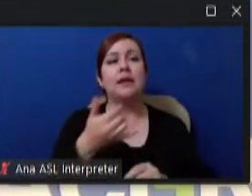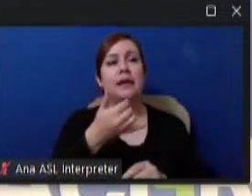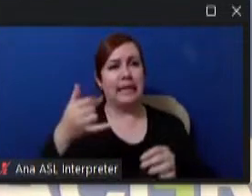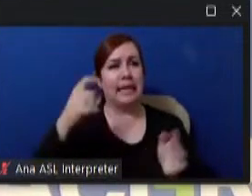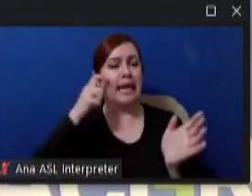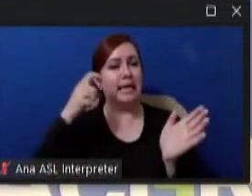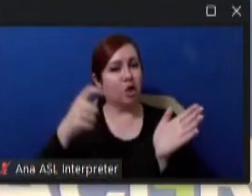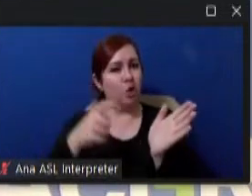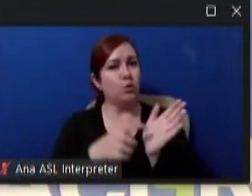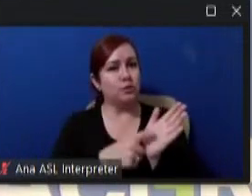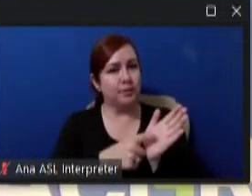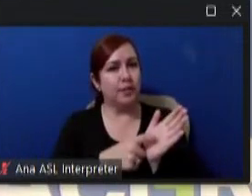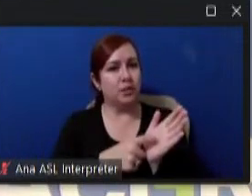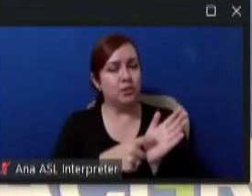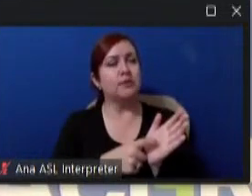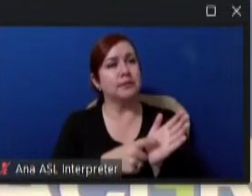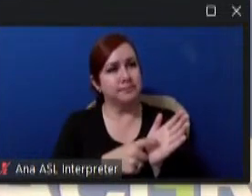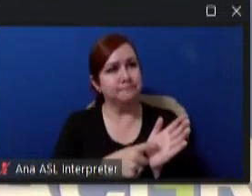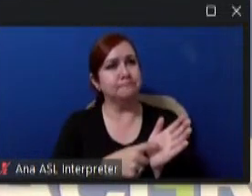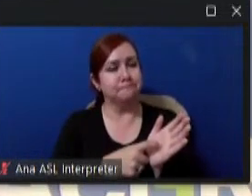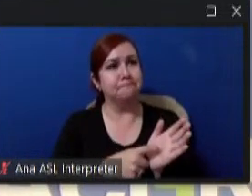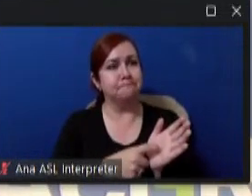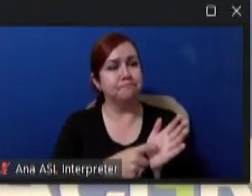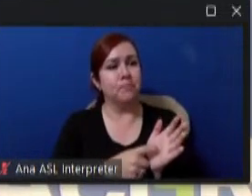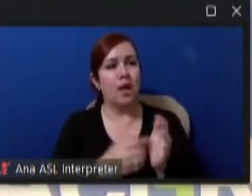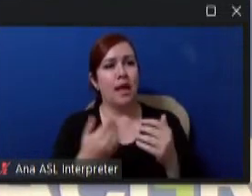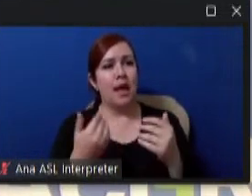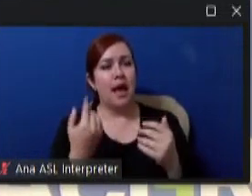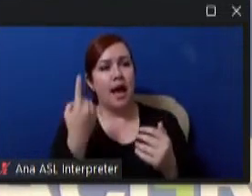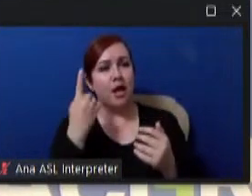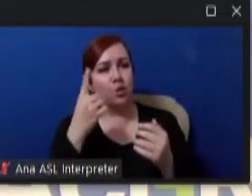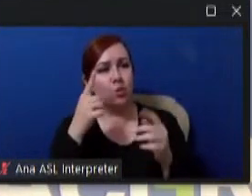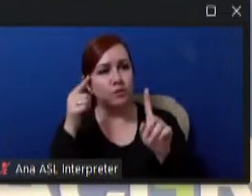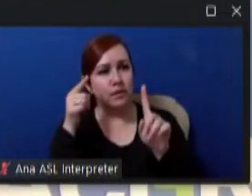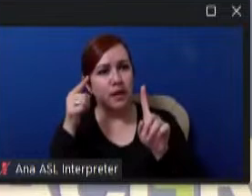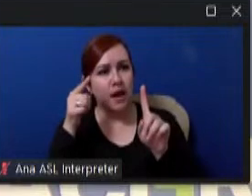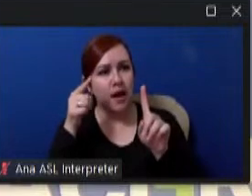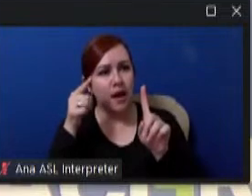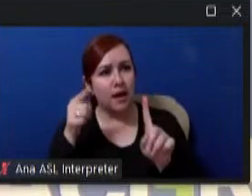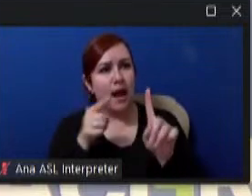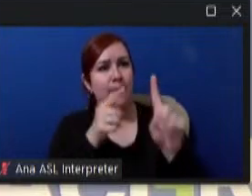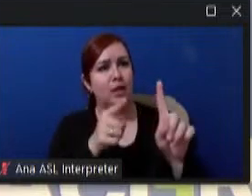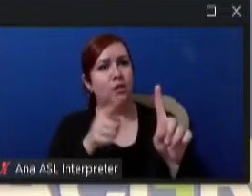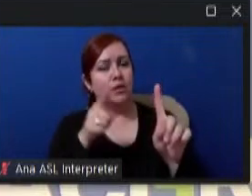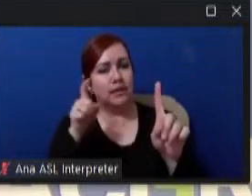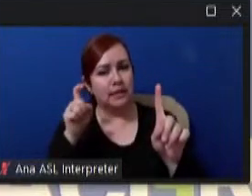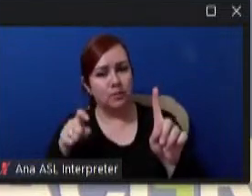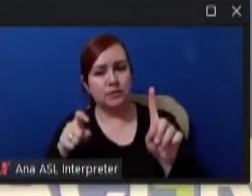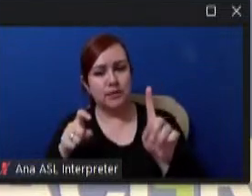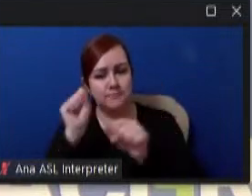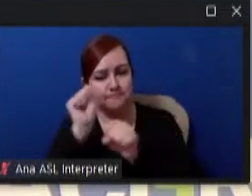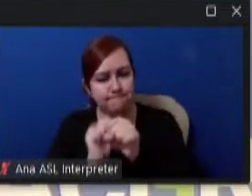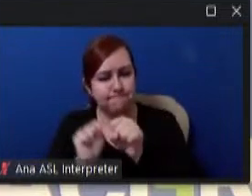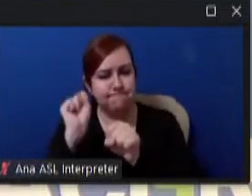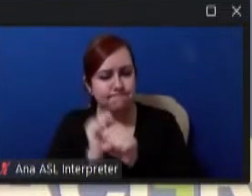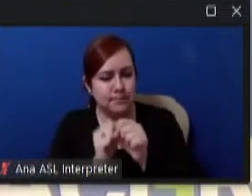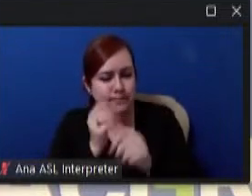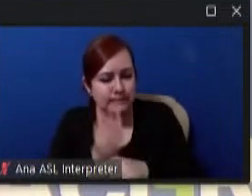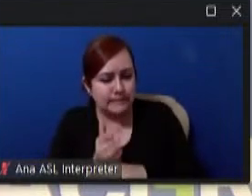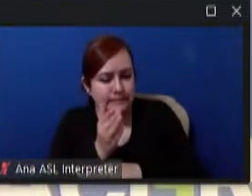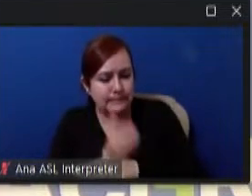actions to be taken, and the acknowledgement that there is still a path